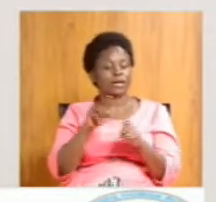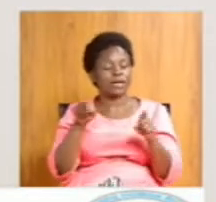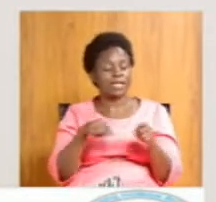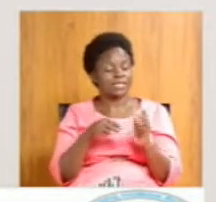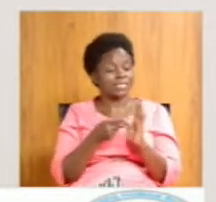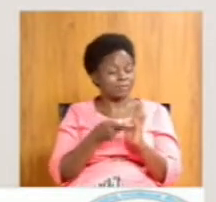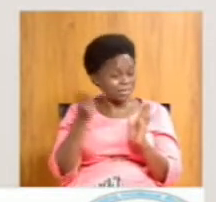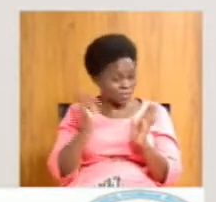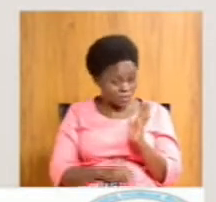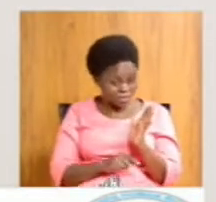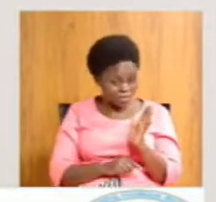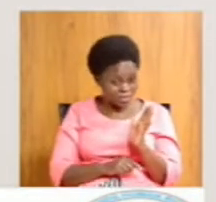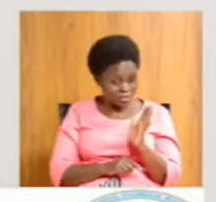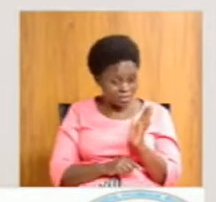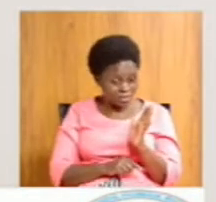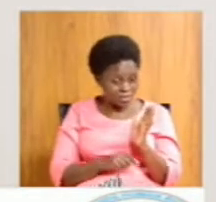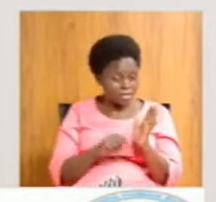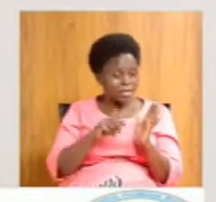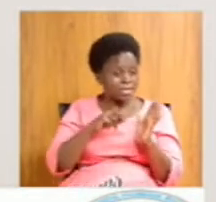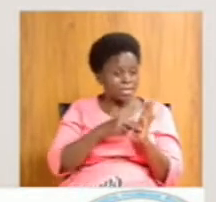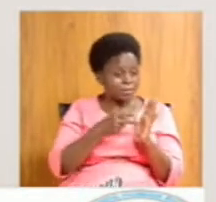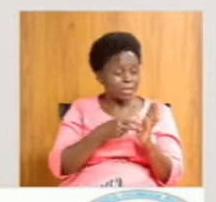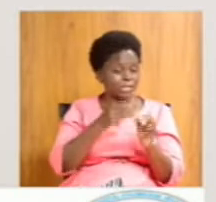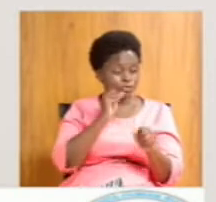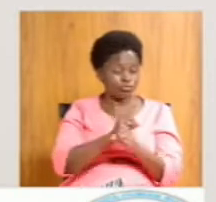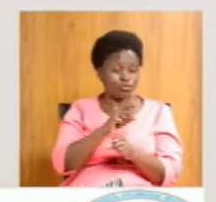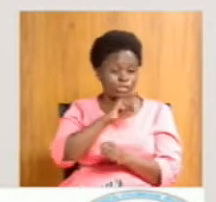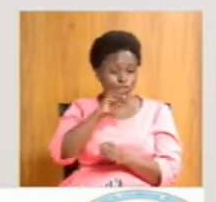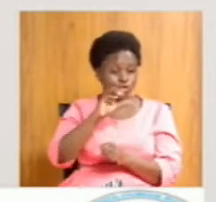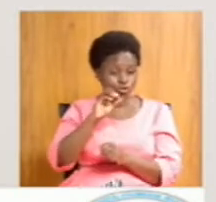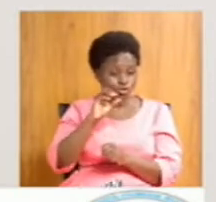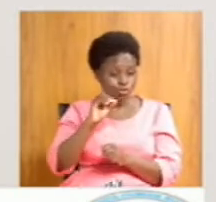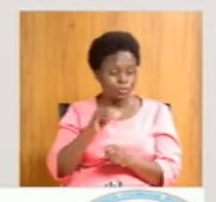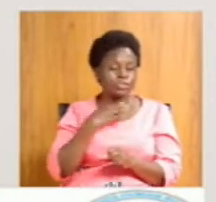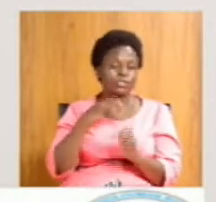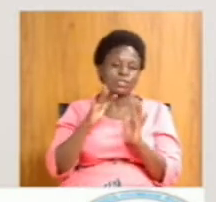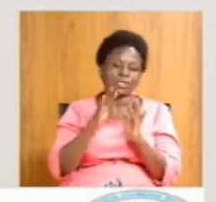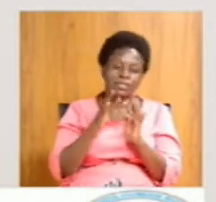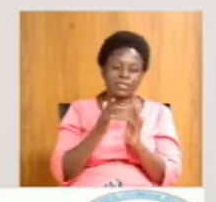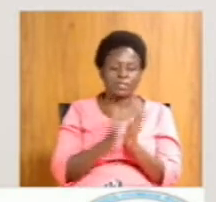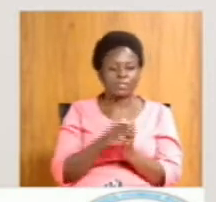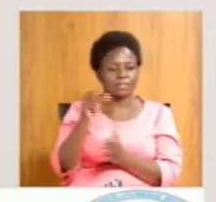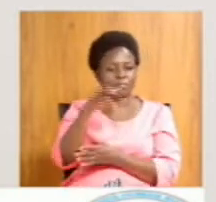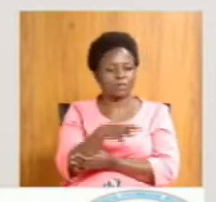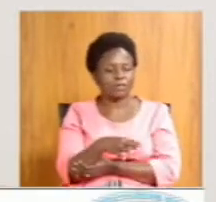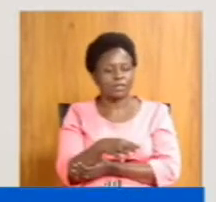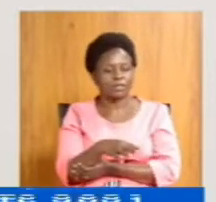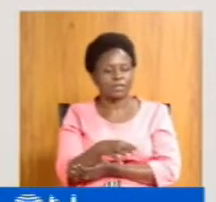meaning that and you know to do Zoom you need internet and electricity.